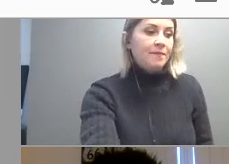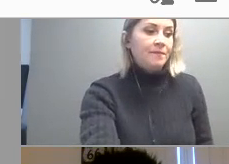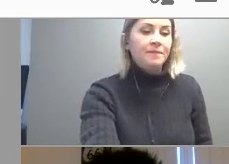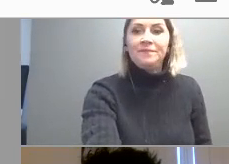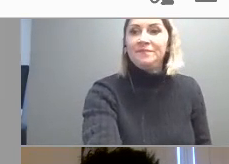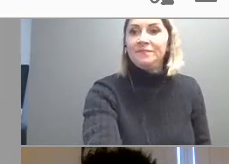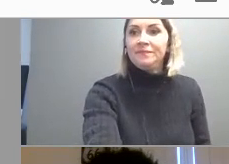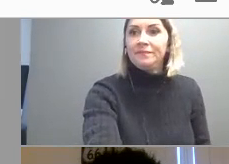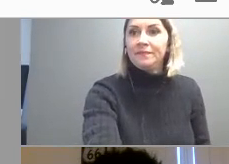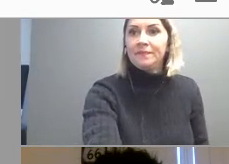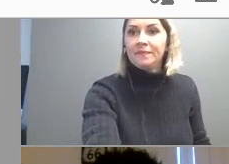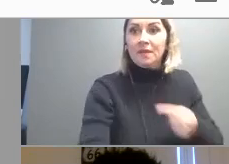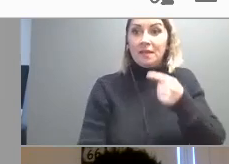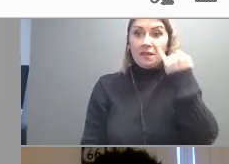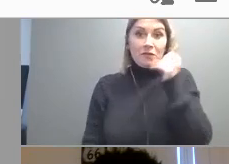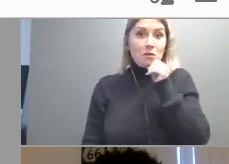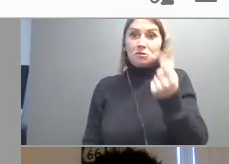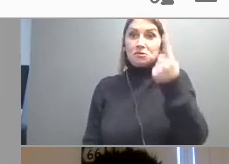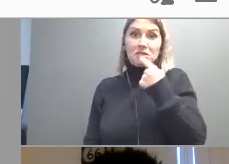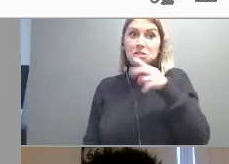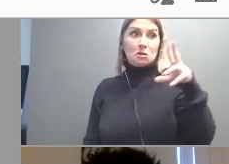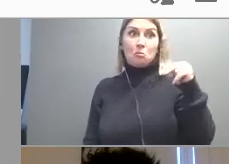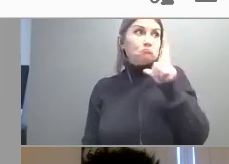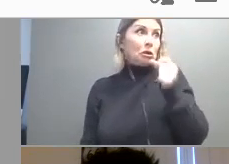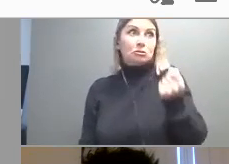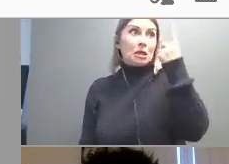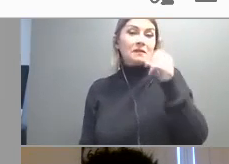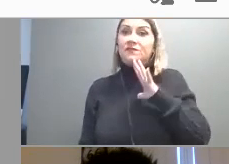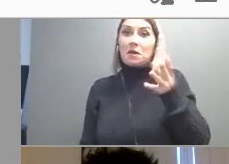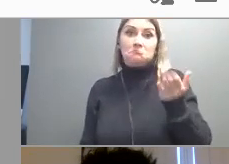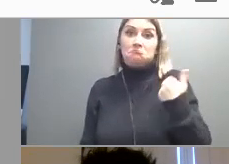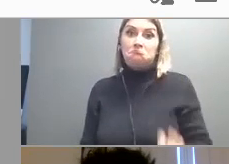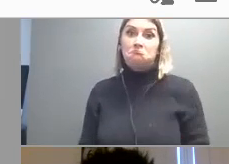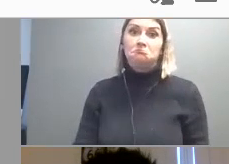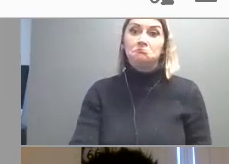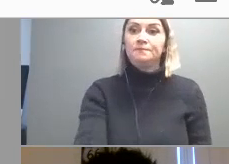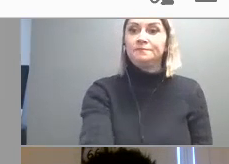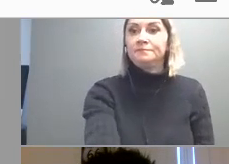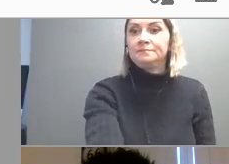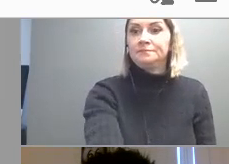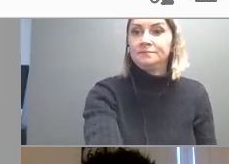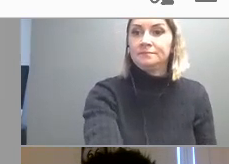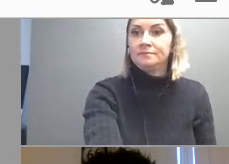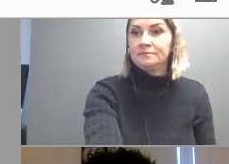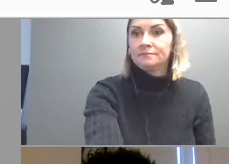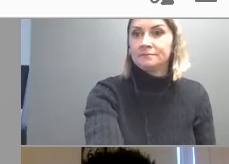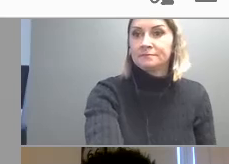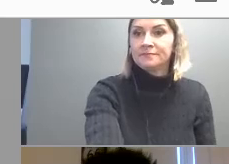You can say no if you don't understand the question. I mean, I need to know.